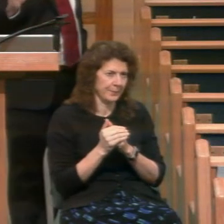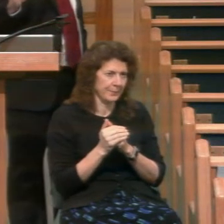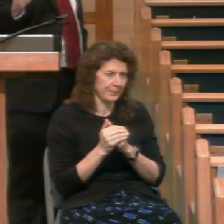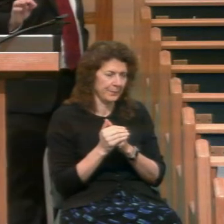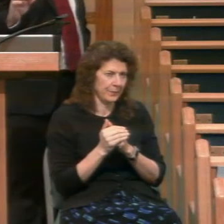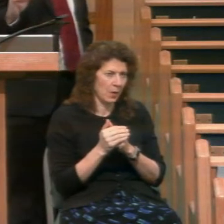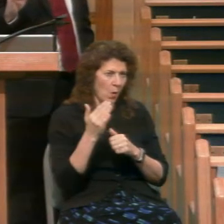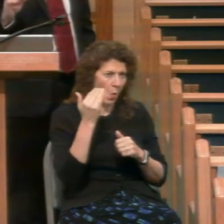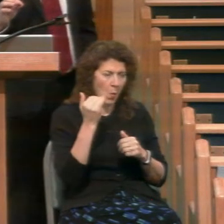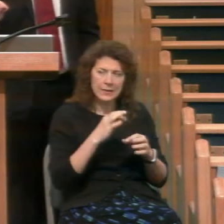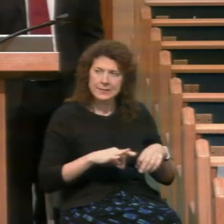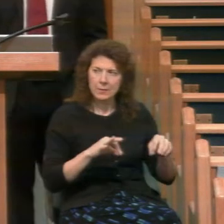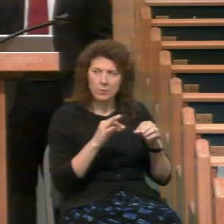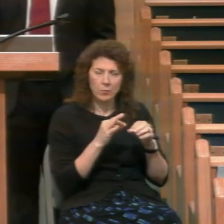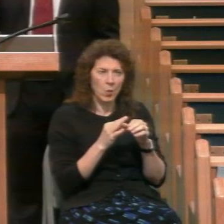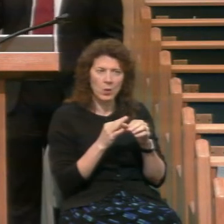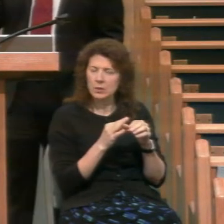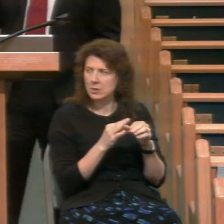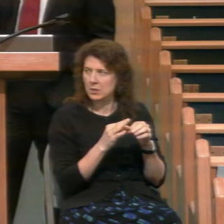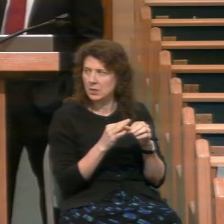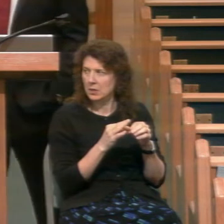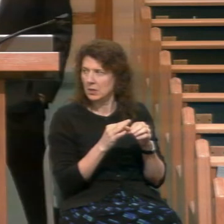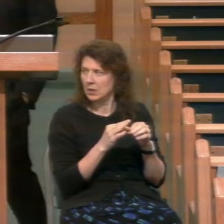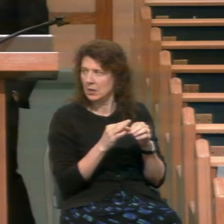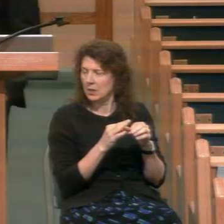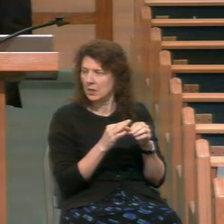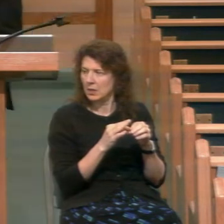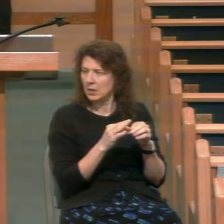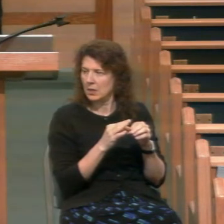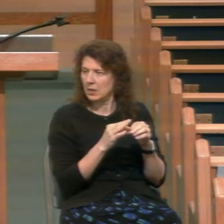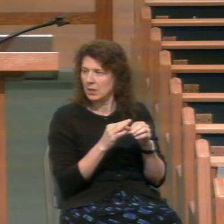Why is this? What's that?